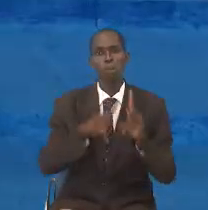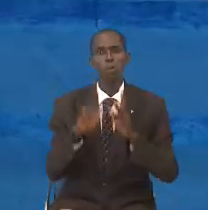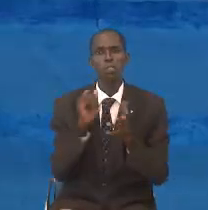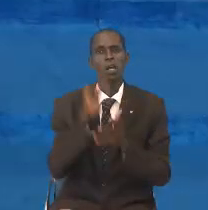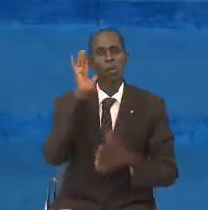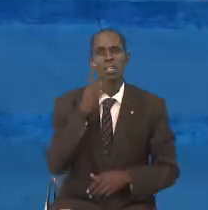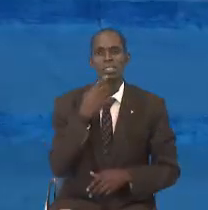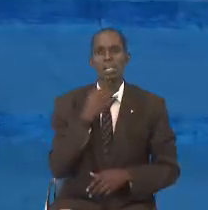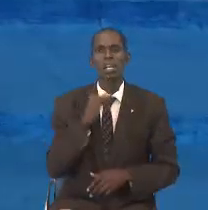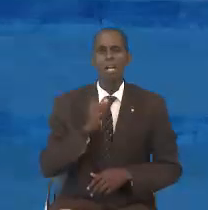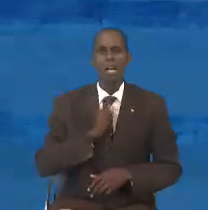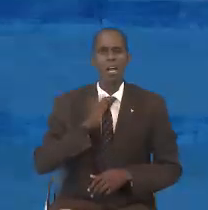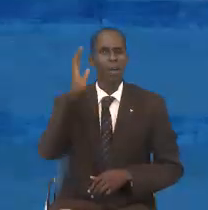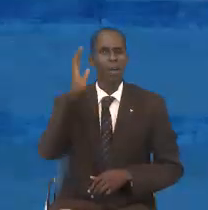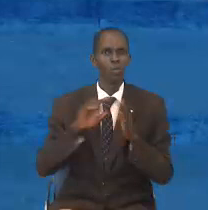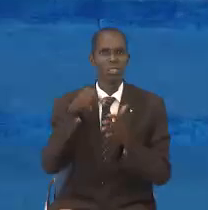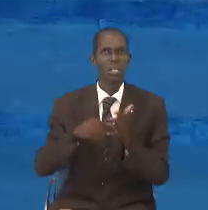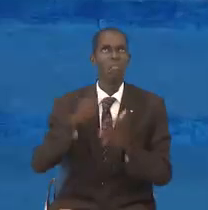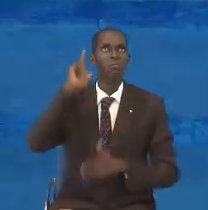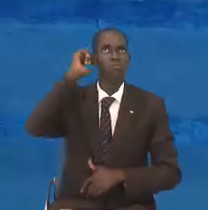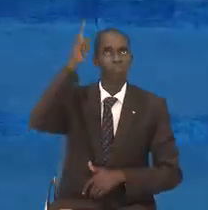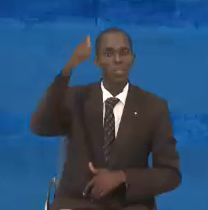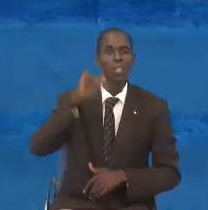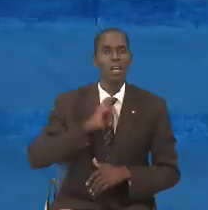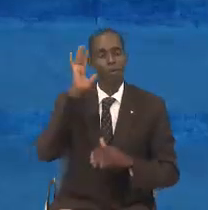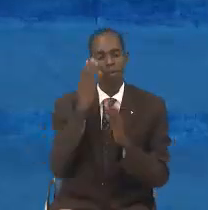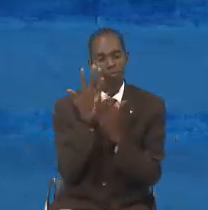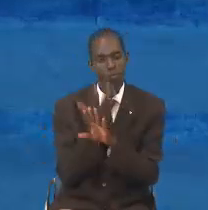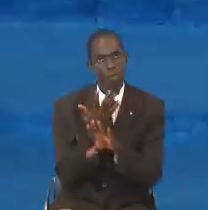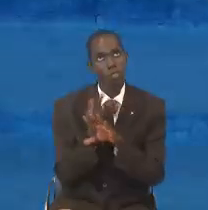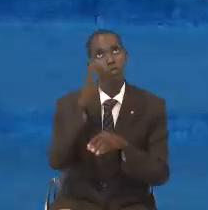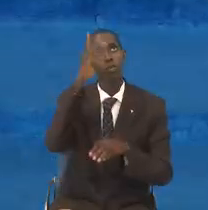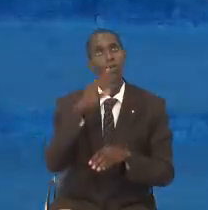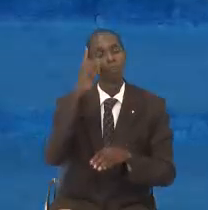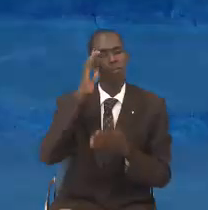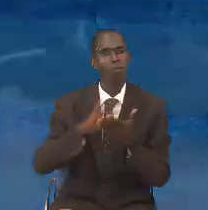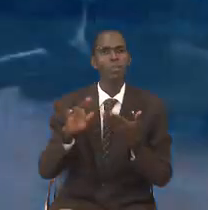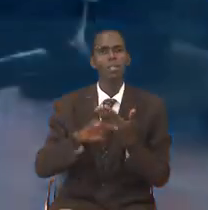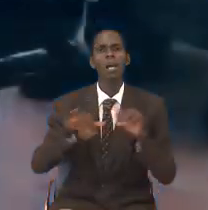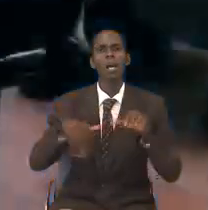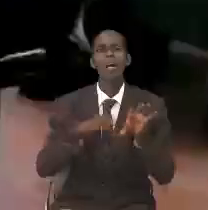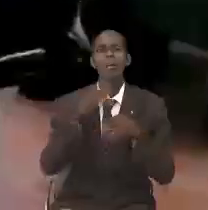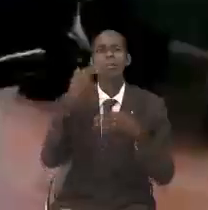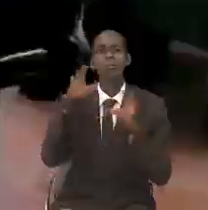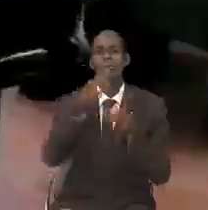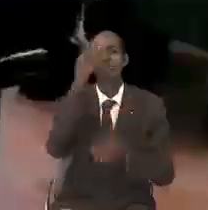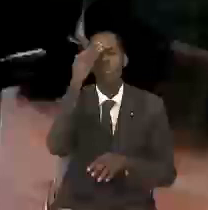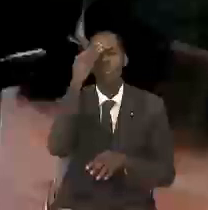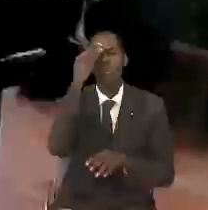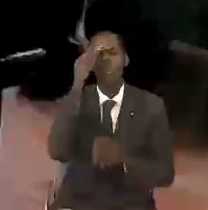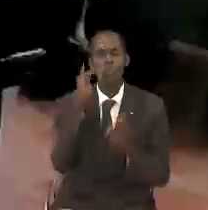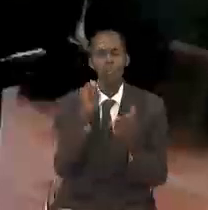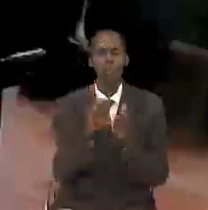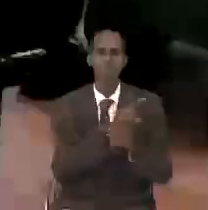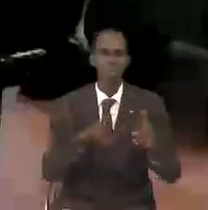do this later. I will pray for forgiveness. How do you know that the Lord will